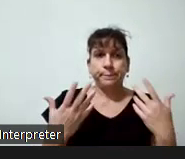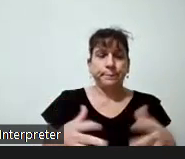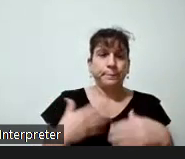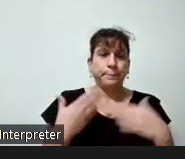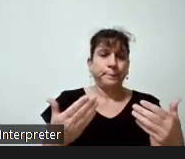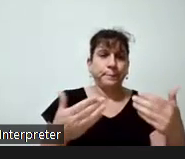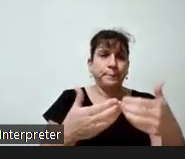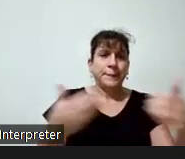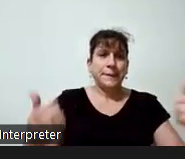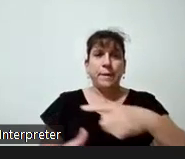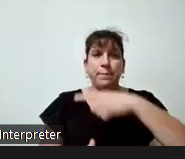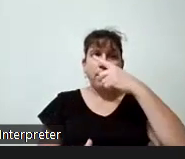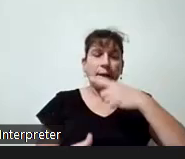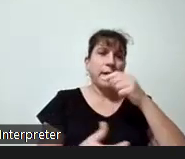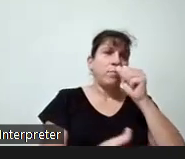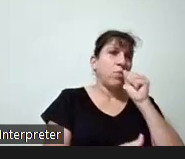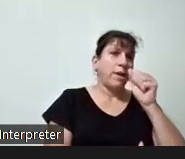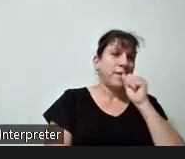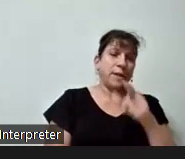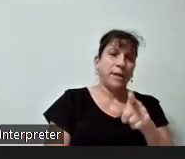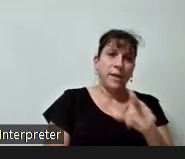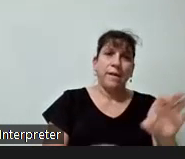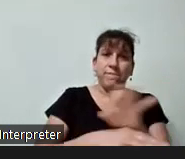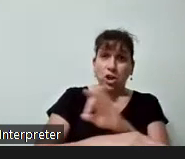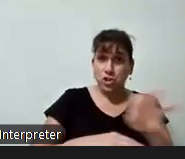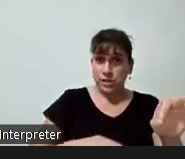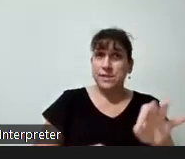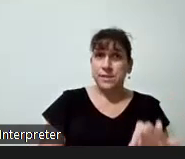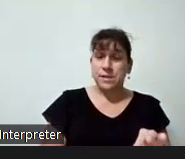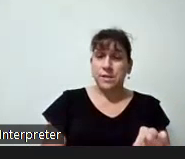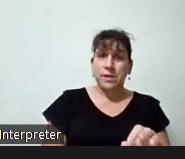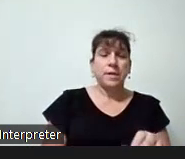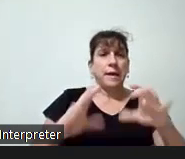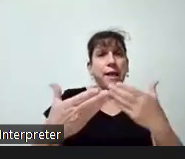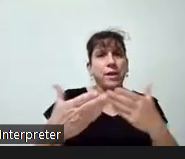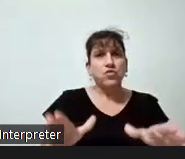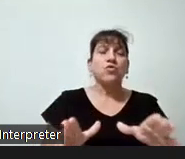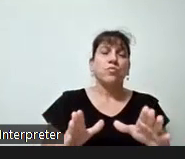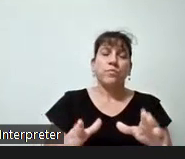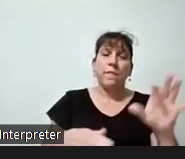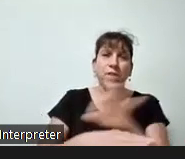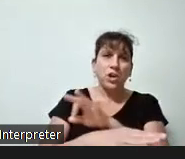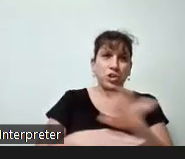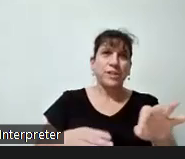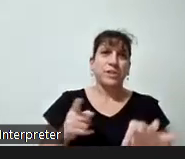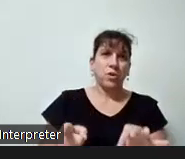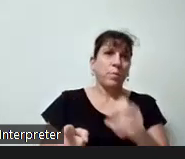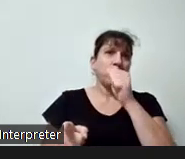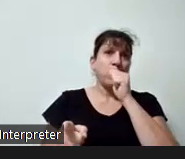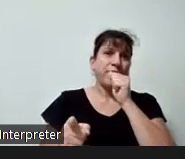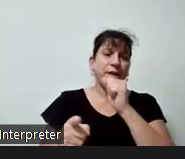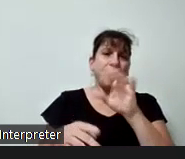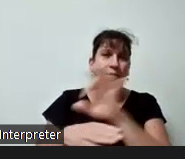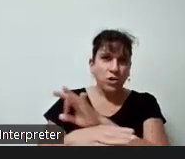separate public and private functions. We consider the classroom functions to be the private functions,